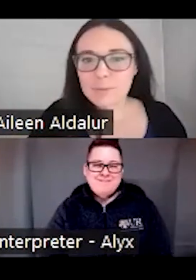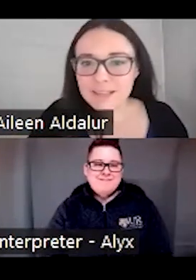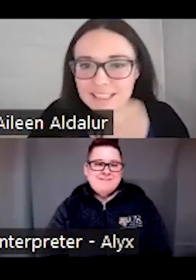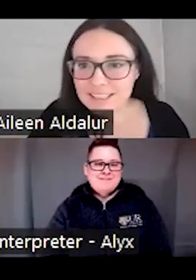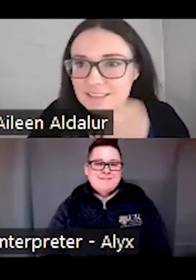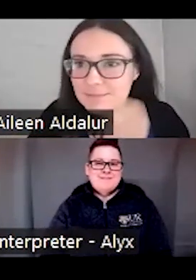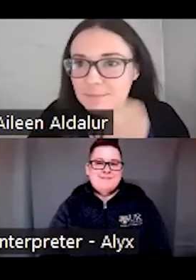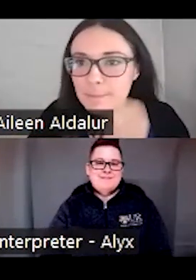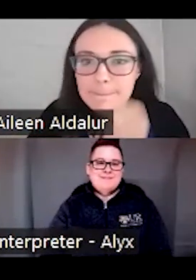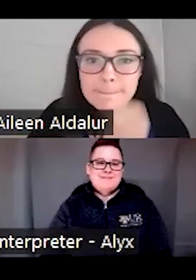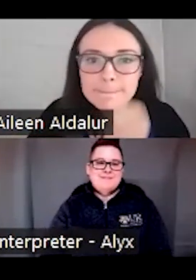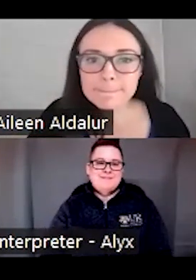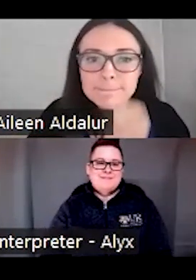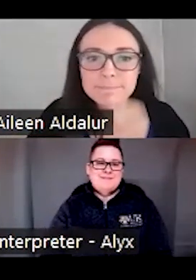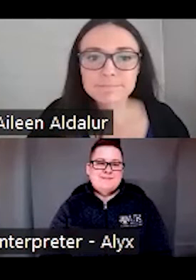So I'll play this.